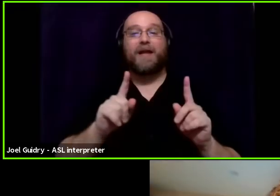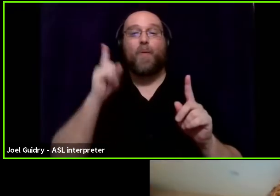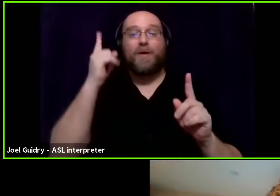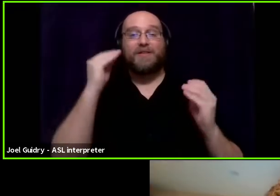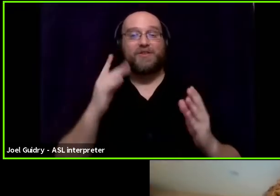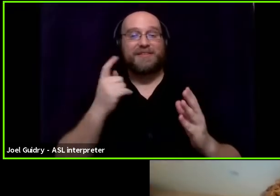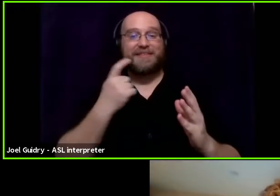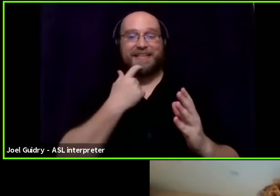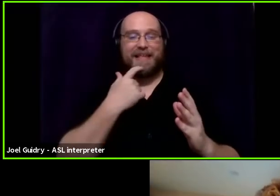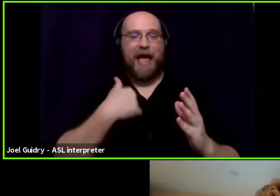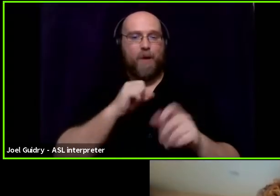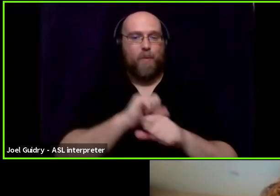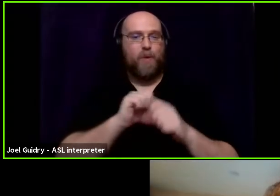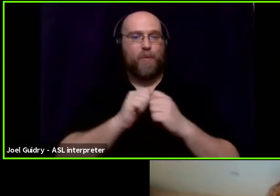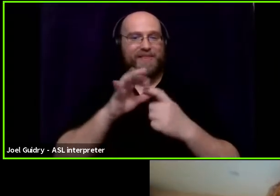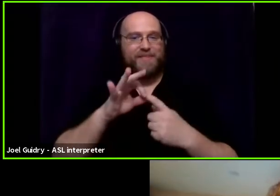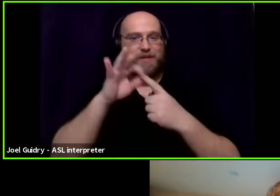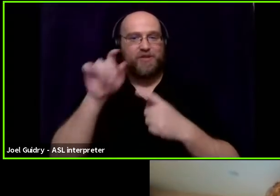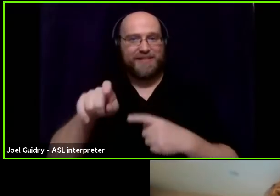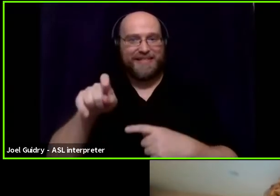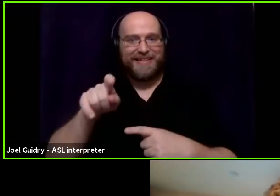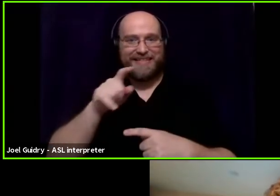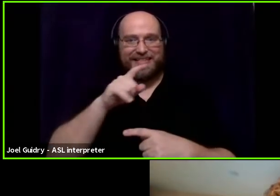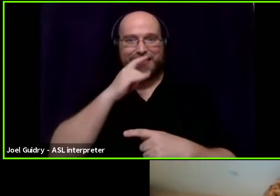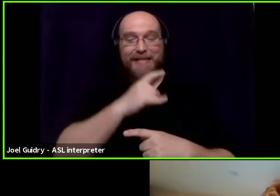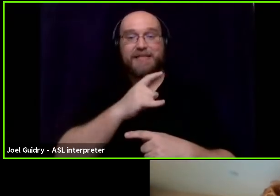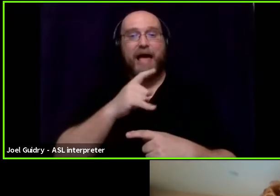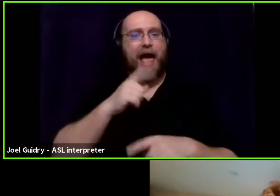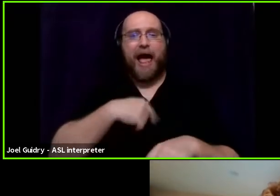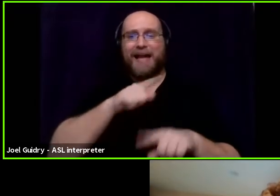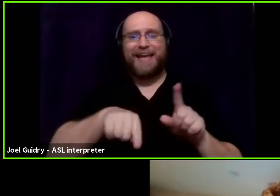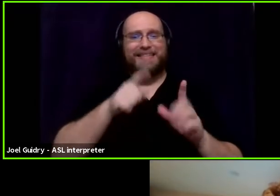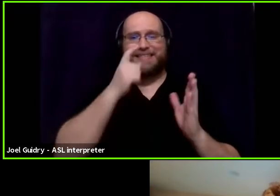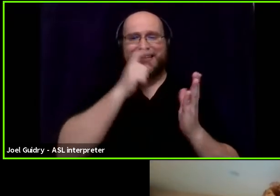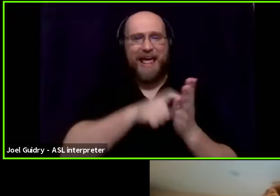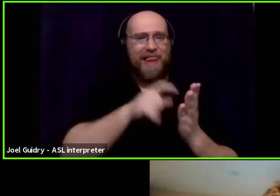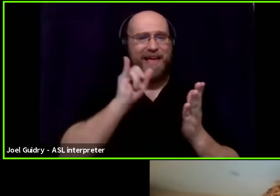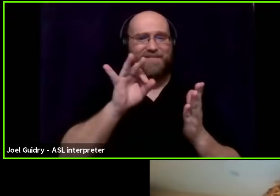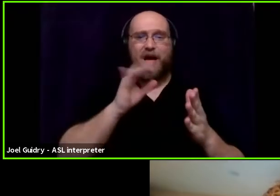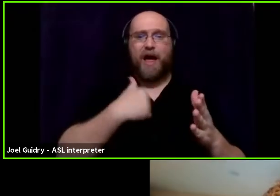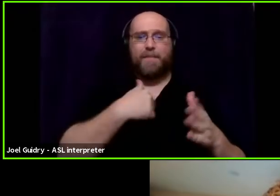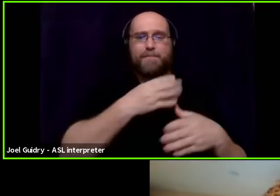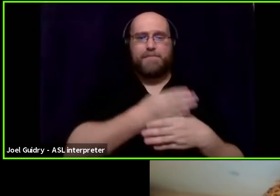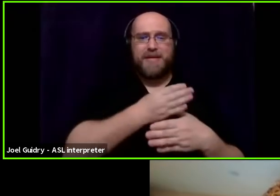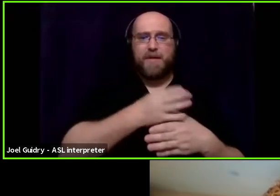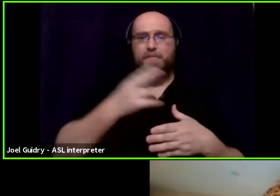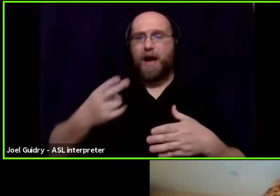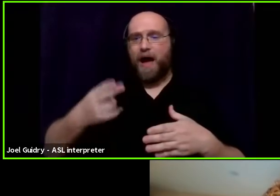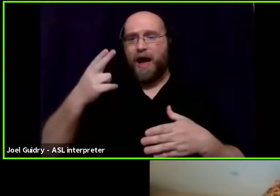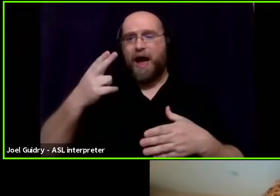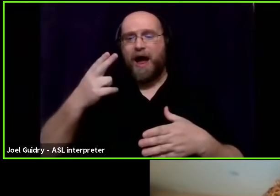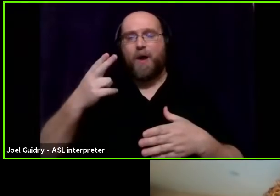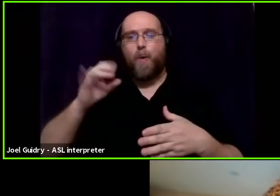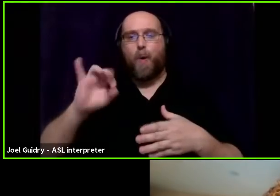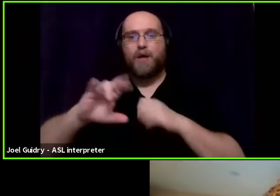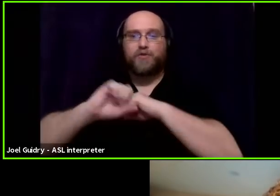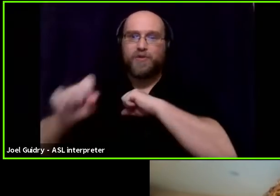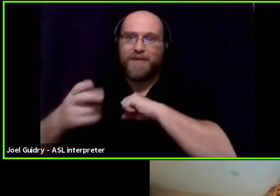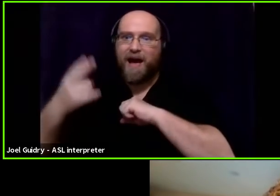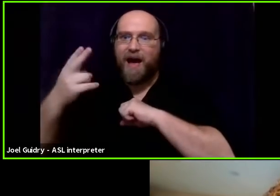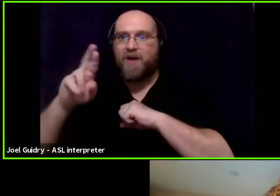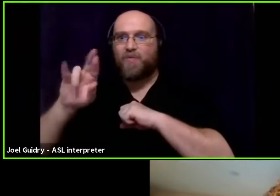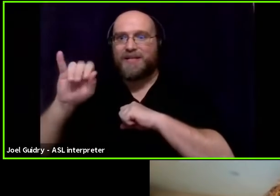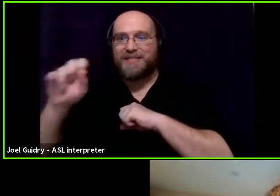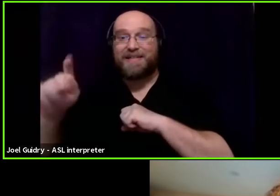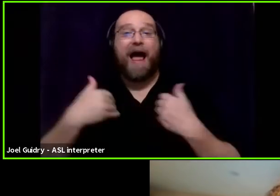can't tell if according to these guidelines I'm medium, high, or extremely high risk. I have some kids who spit and bite, and I have another question